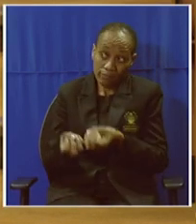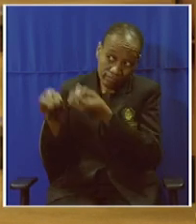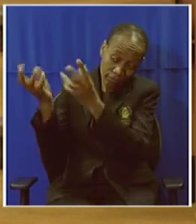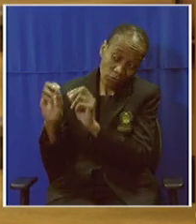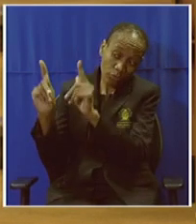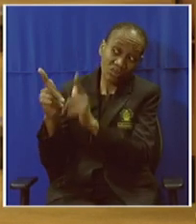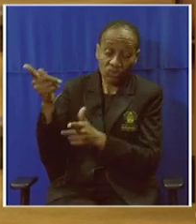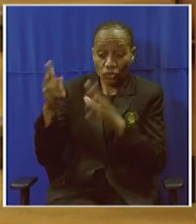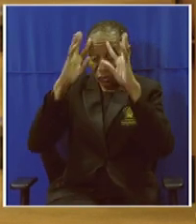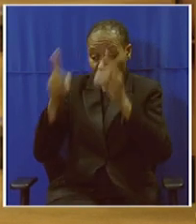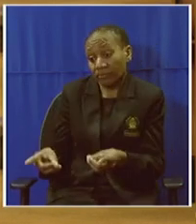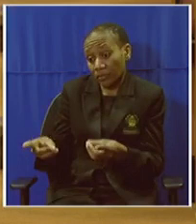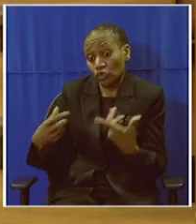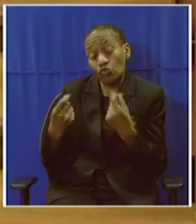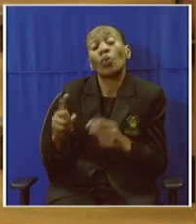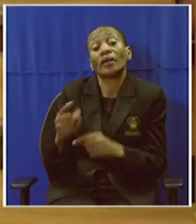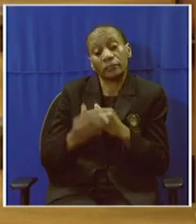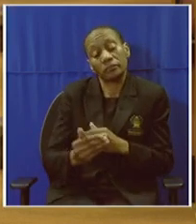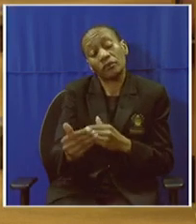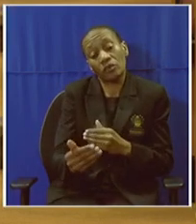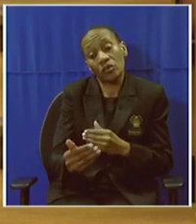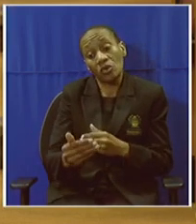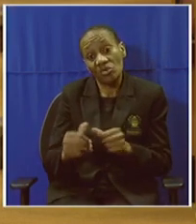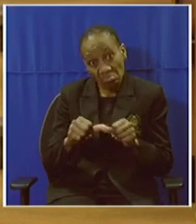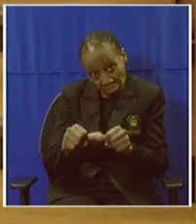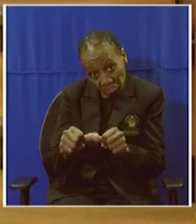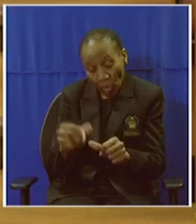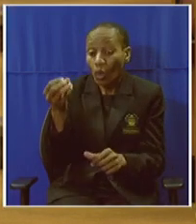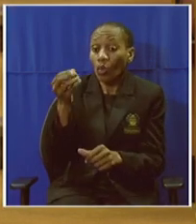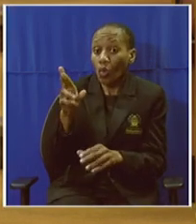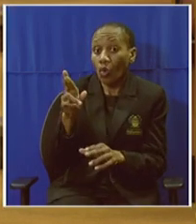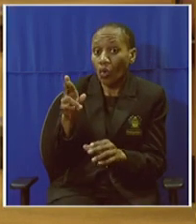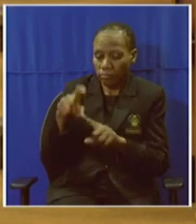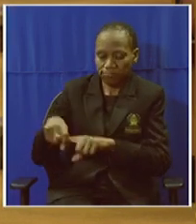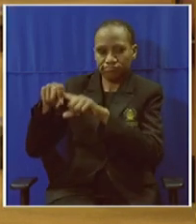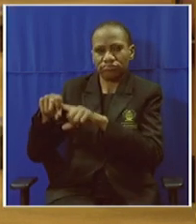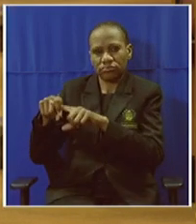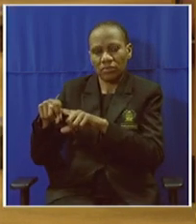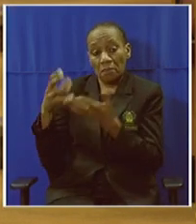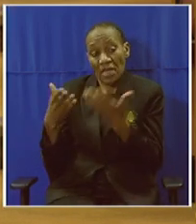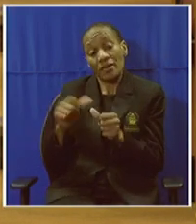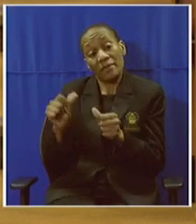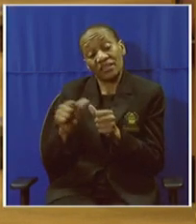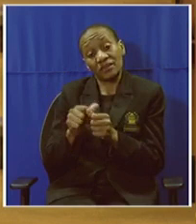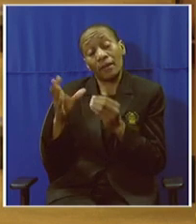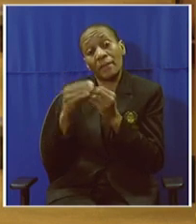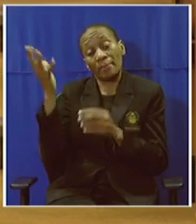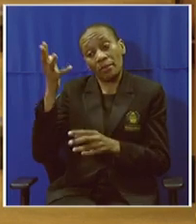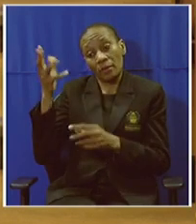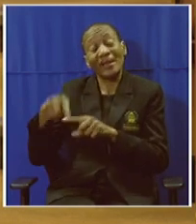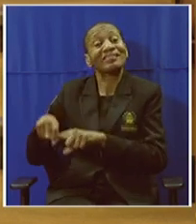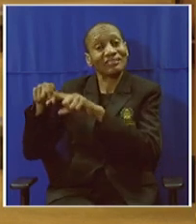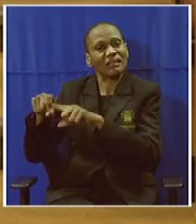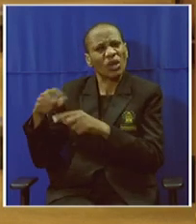whether or not we proceed, because we've had a precedence in this House where we've postponed members' statements. And we will have almost